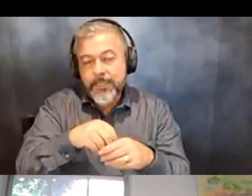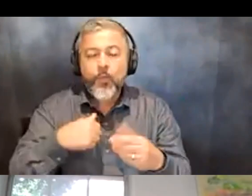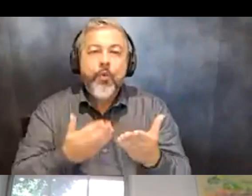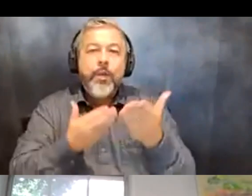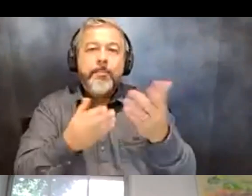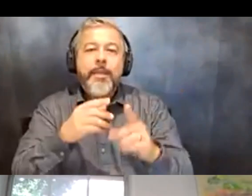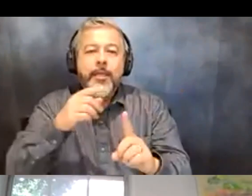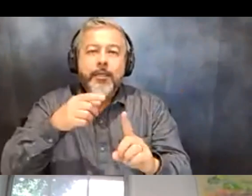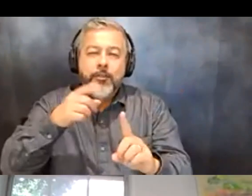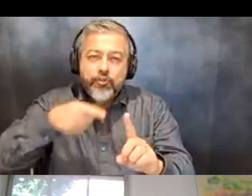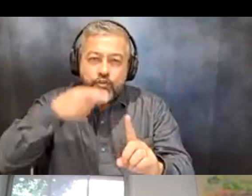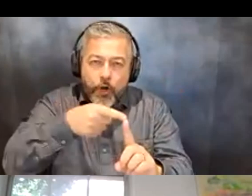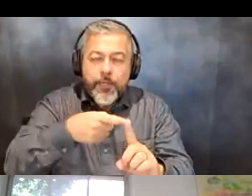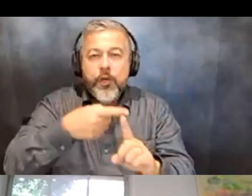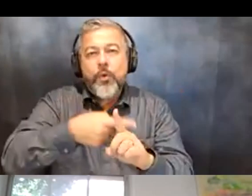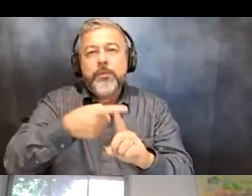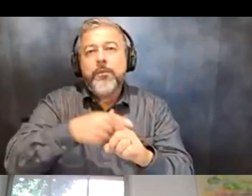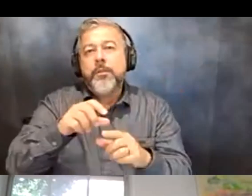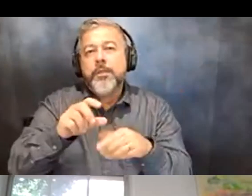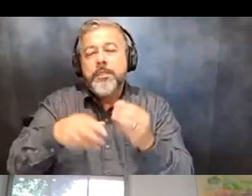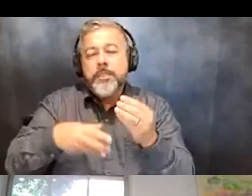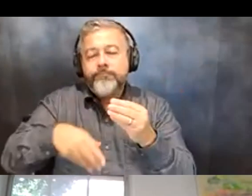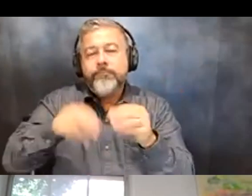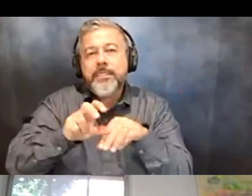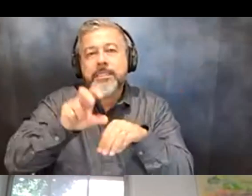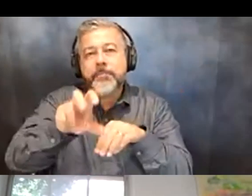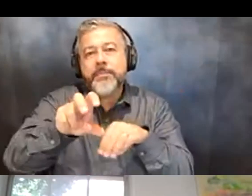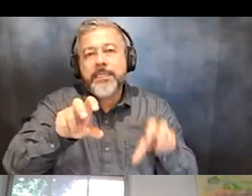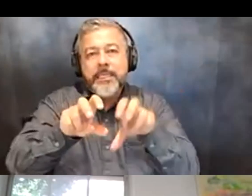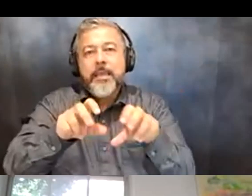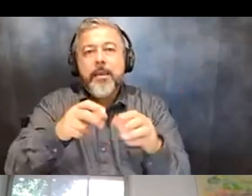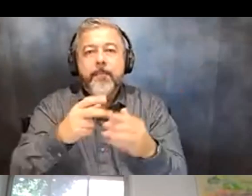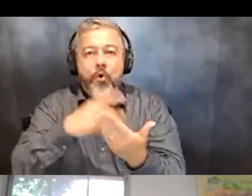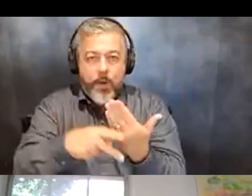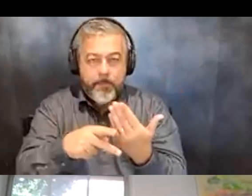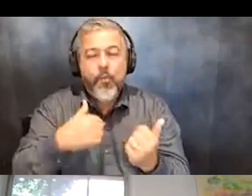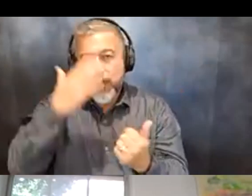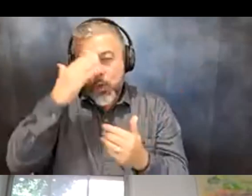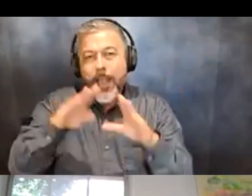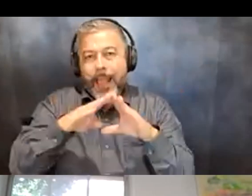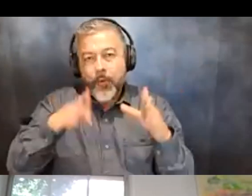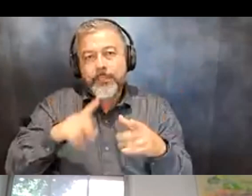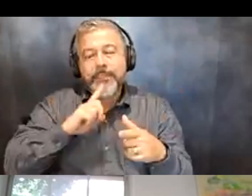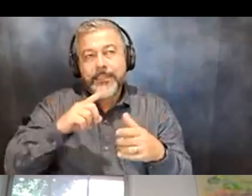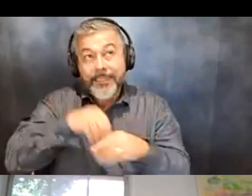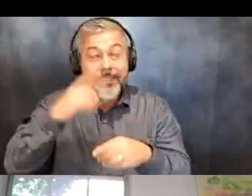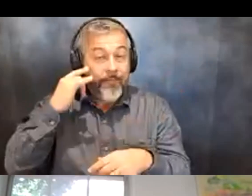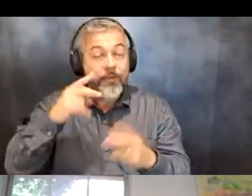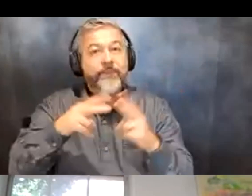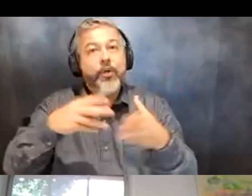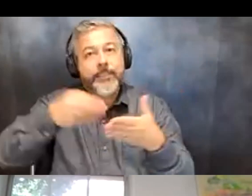targeted rental subsidy program. So we know that housing in California is extremely expensive. I think